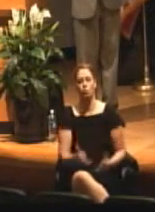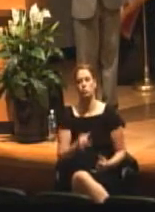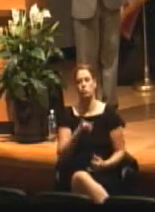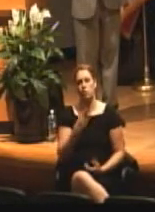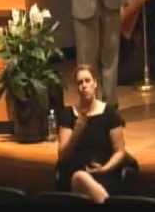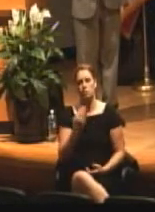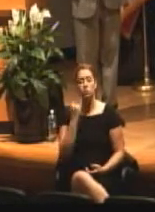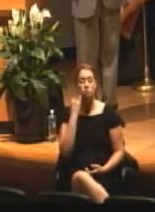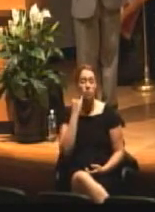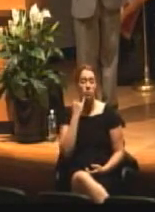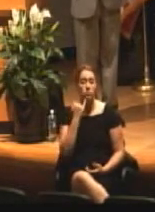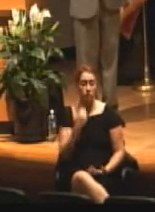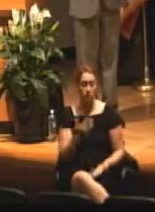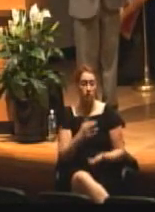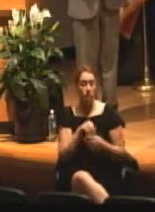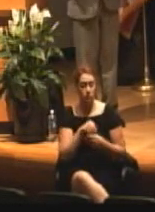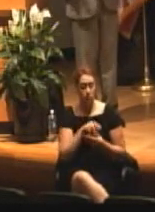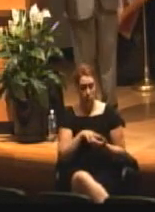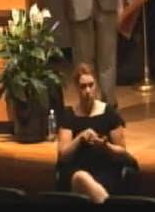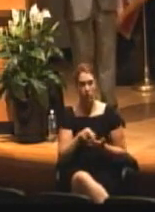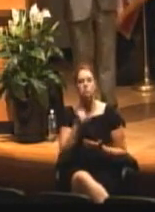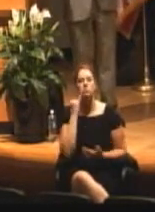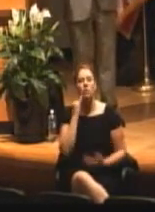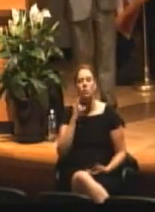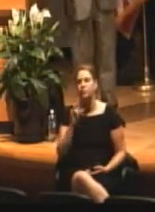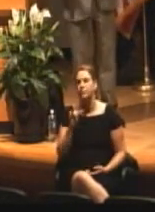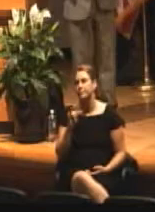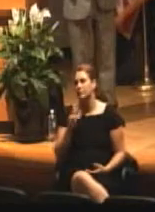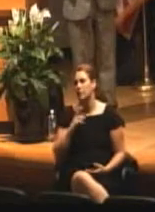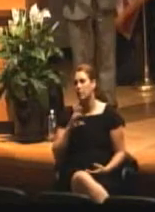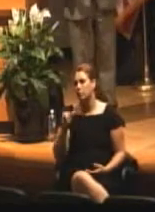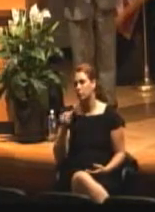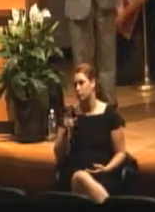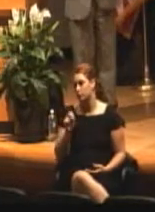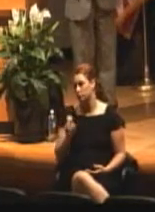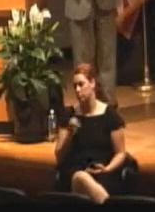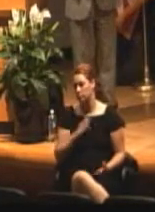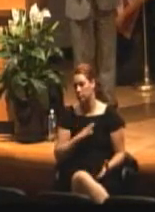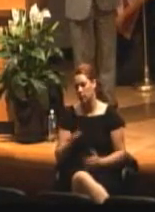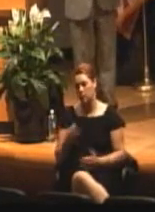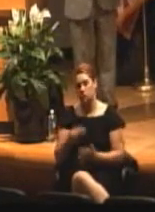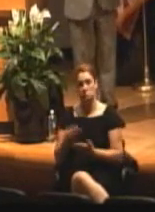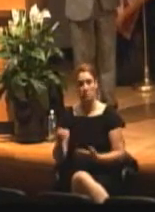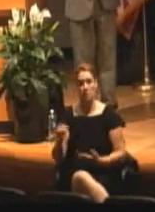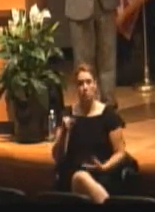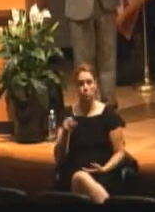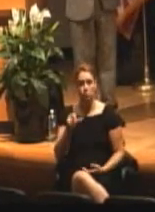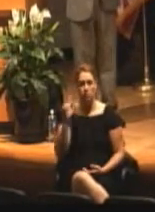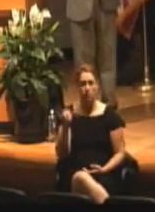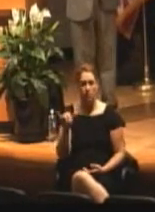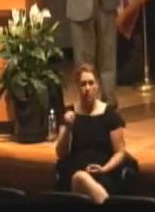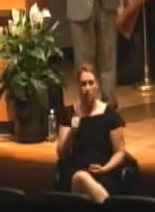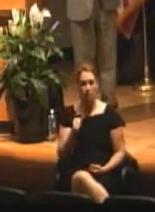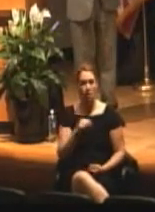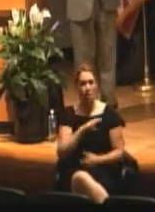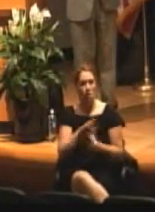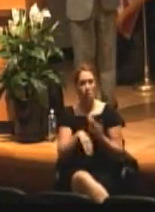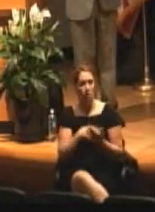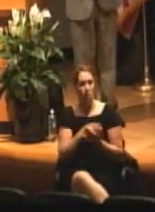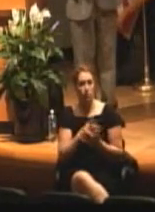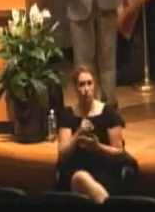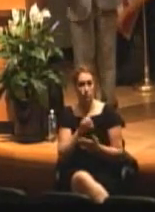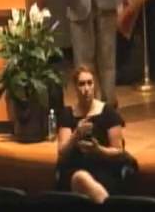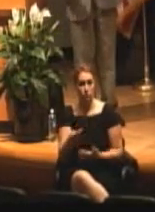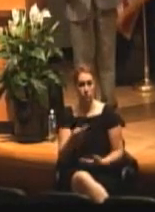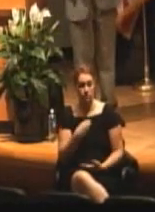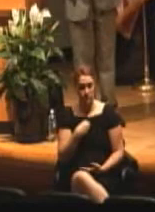something, and you're, let's say you retire in June and you're going to buy in July, everything needs to be within 30 days of all the documentation we get. So